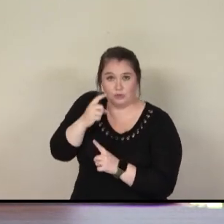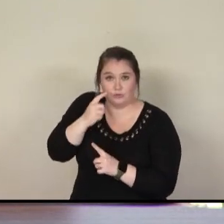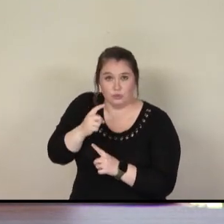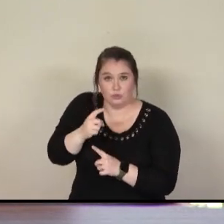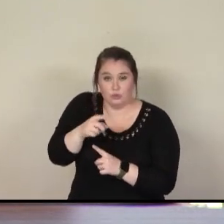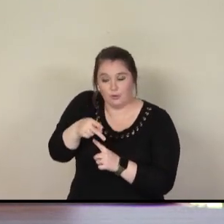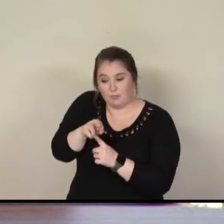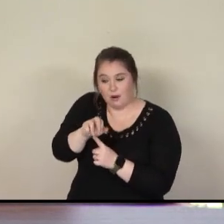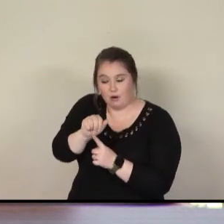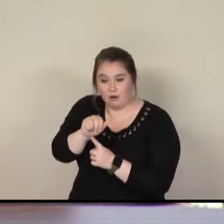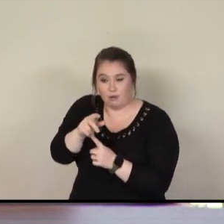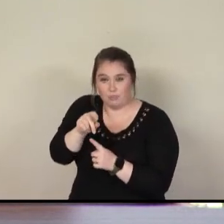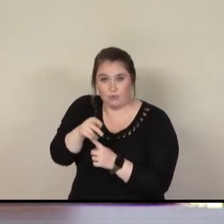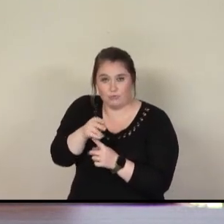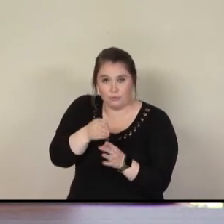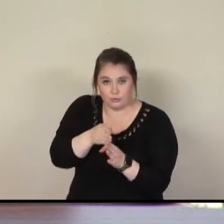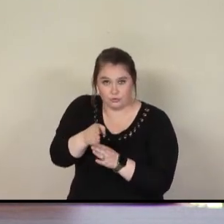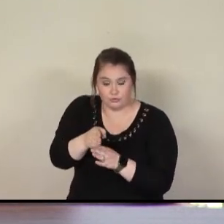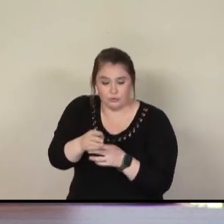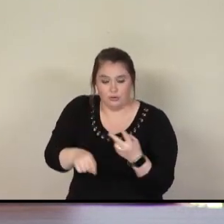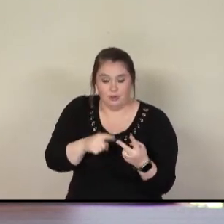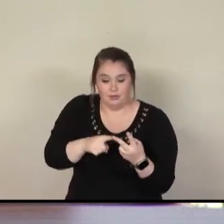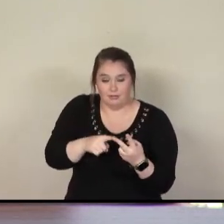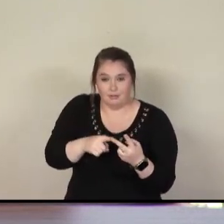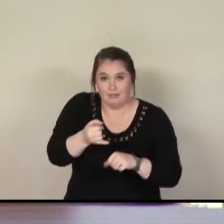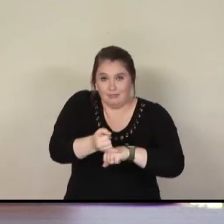administrators and professionals.